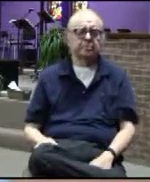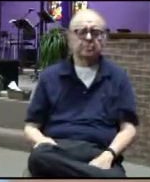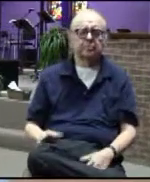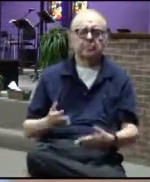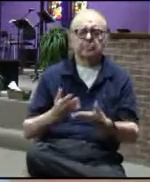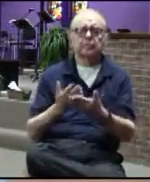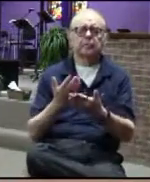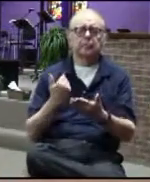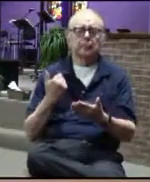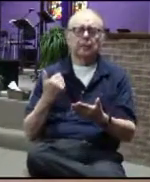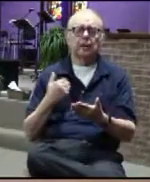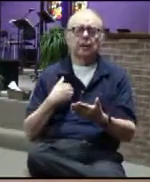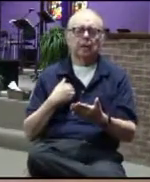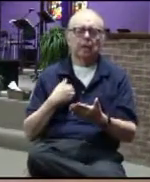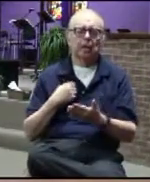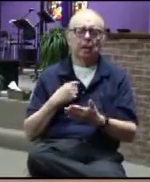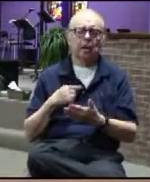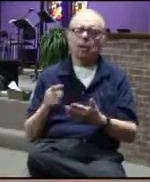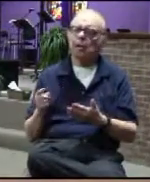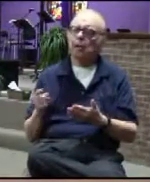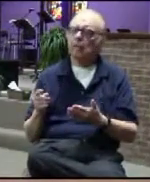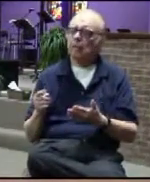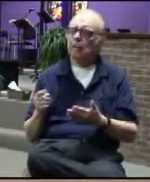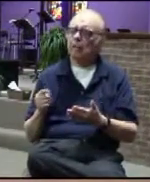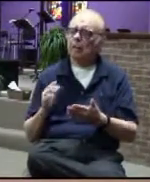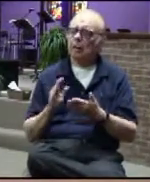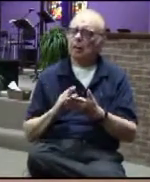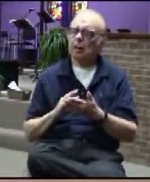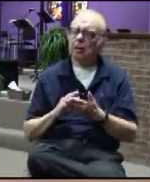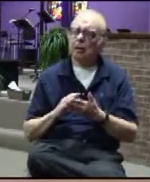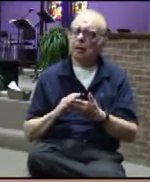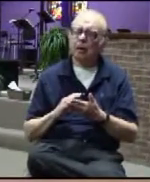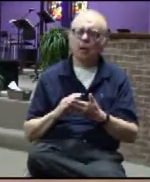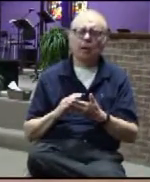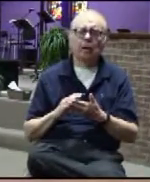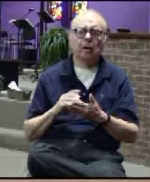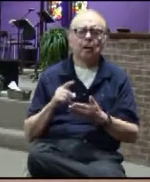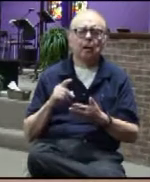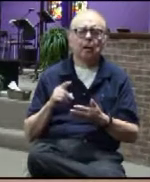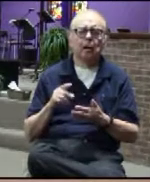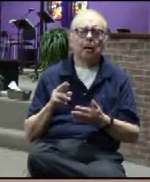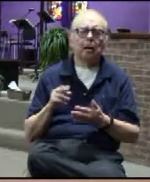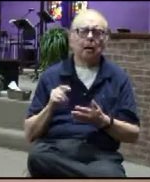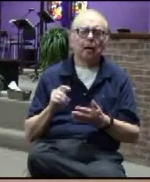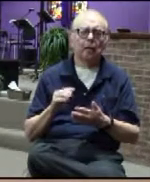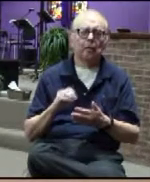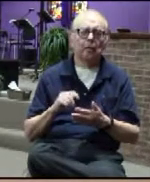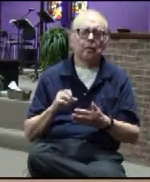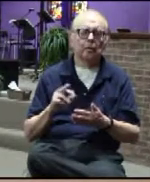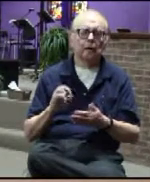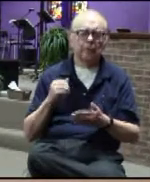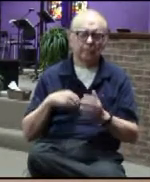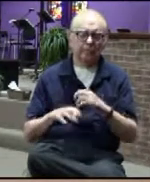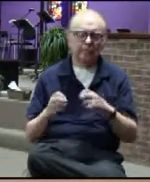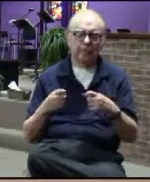before they ever had those little protectors that went into the electrical outlets